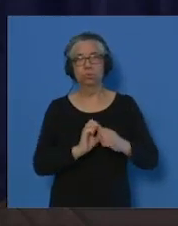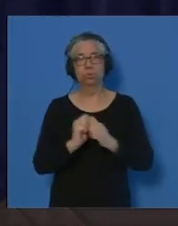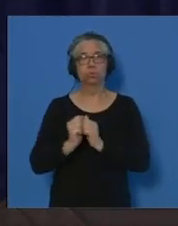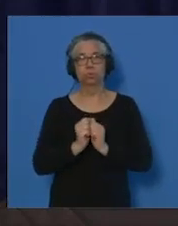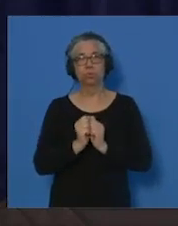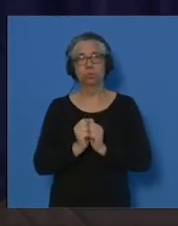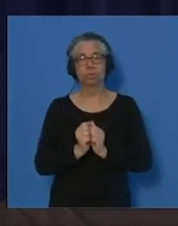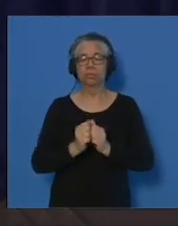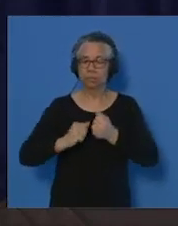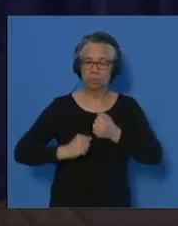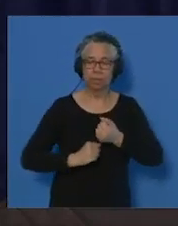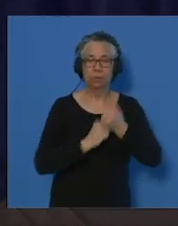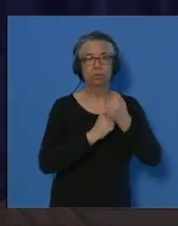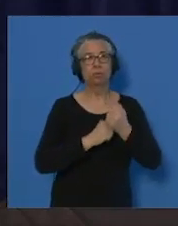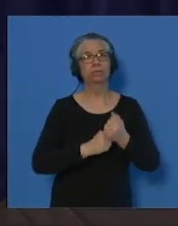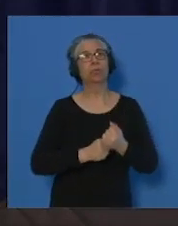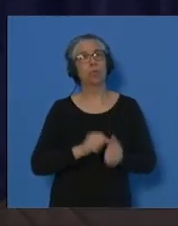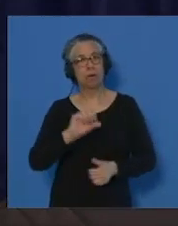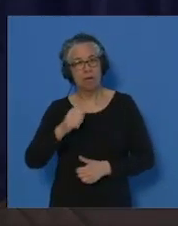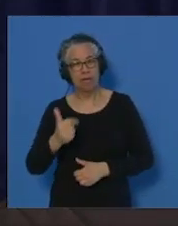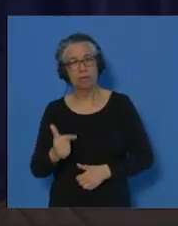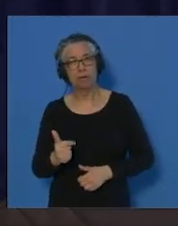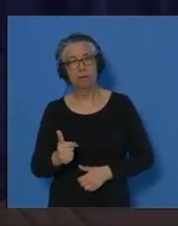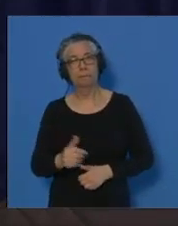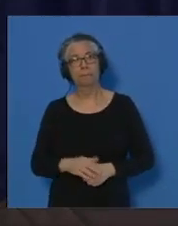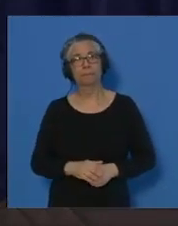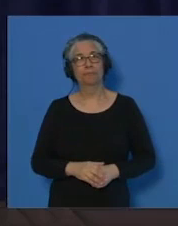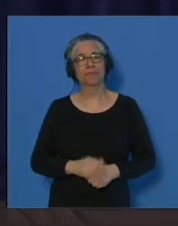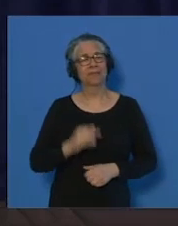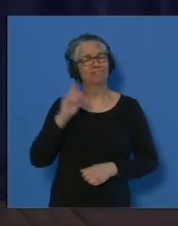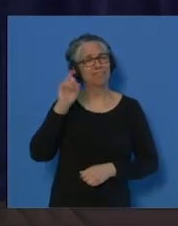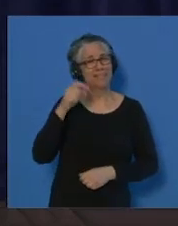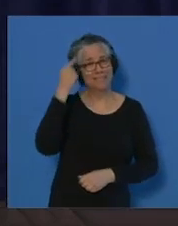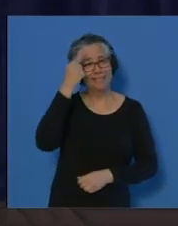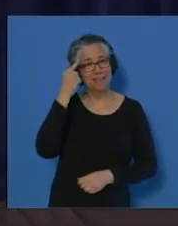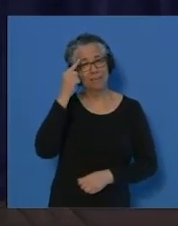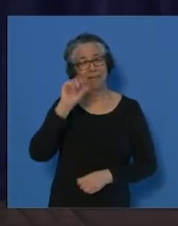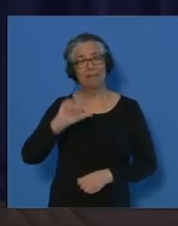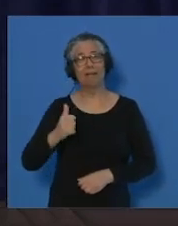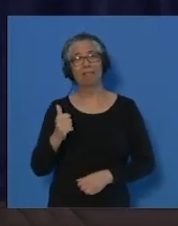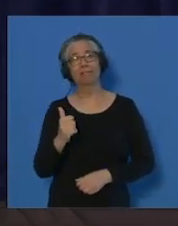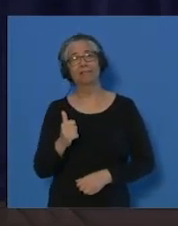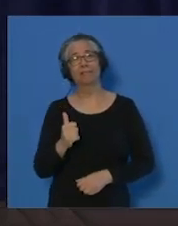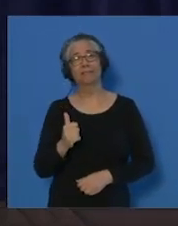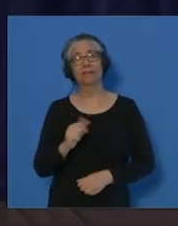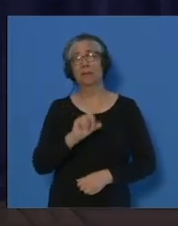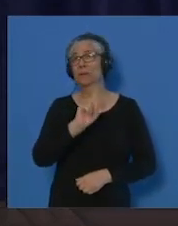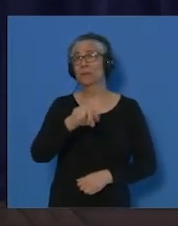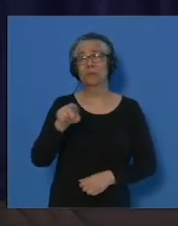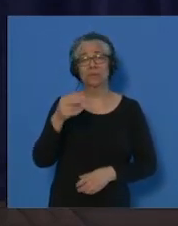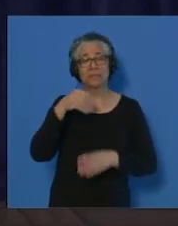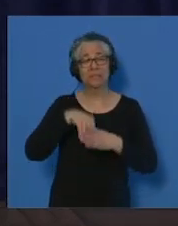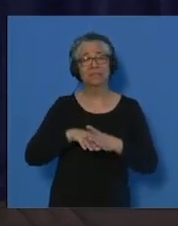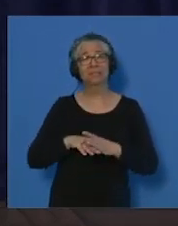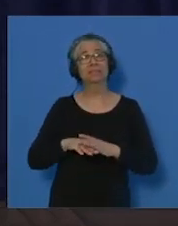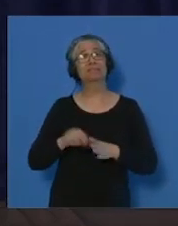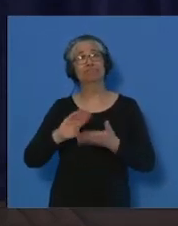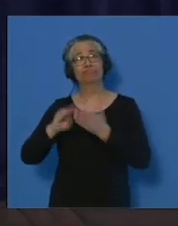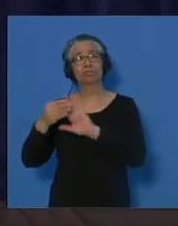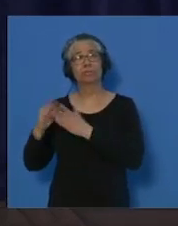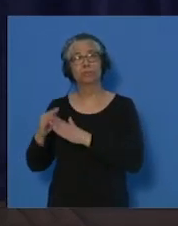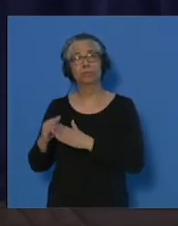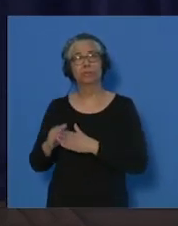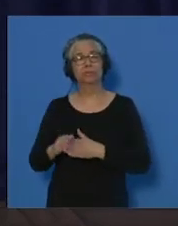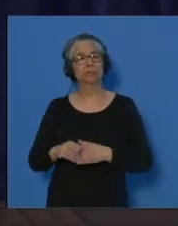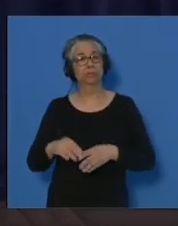all to support each other. This is the time to think about others. There are those in our community who have been